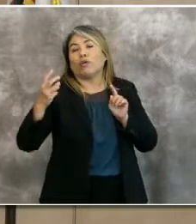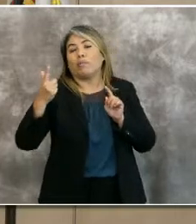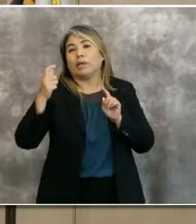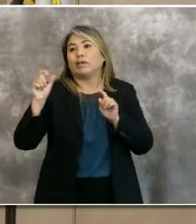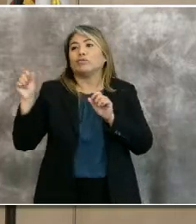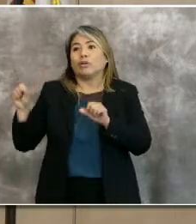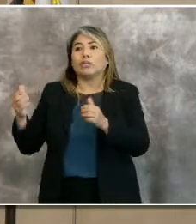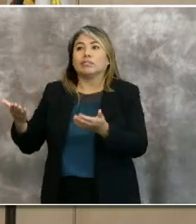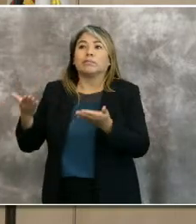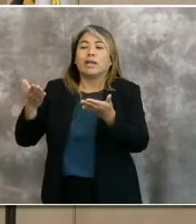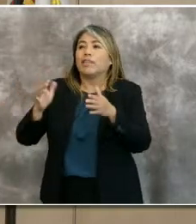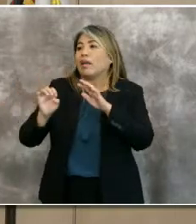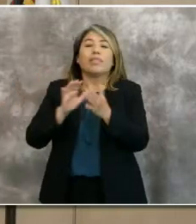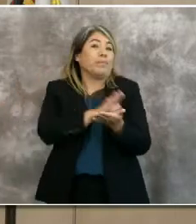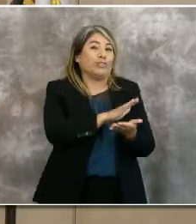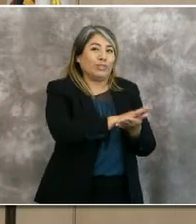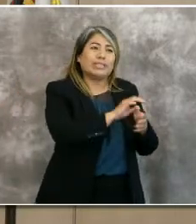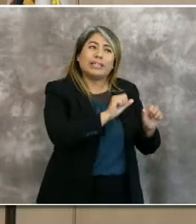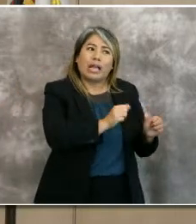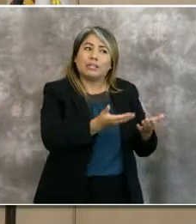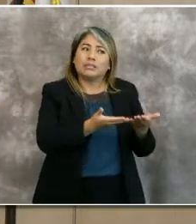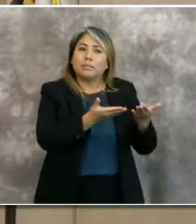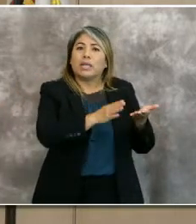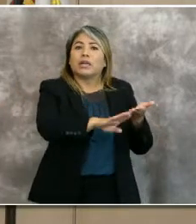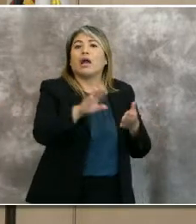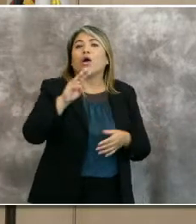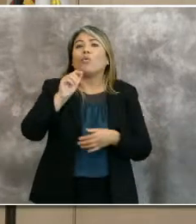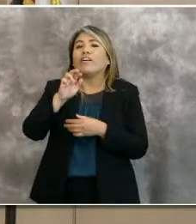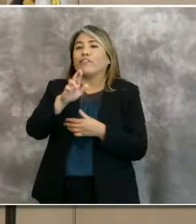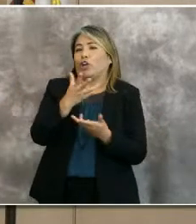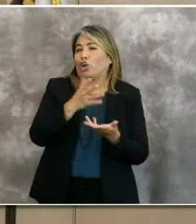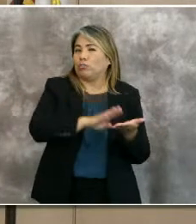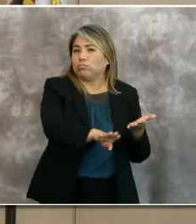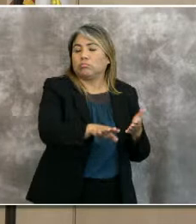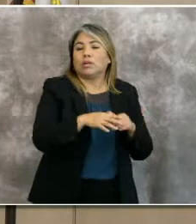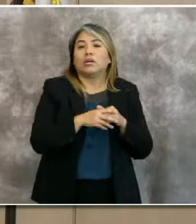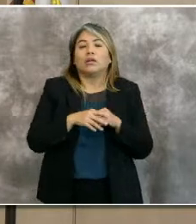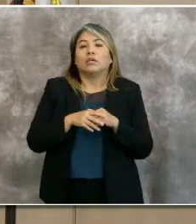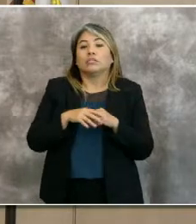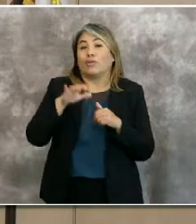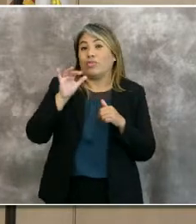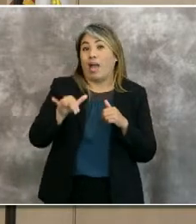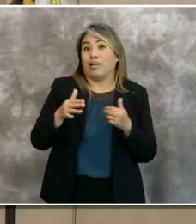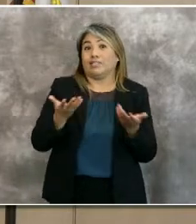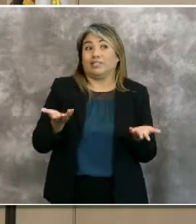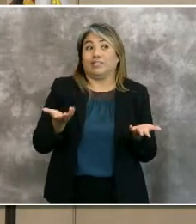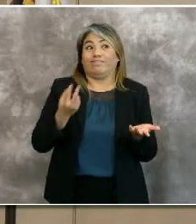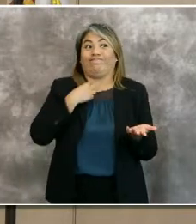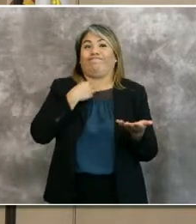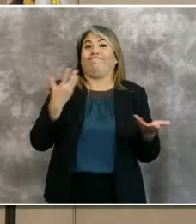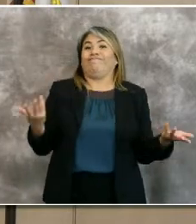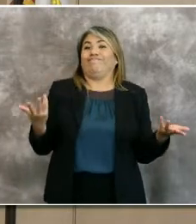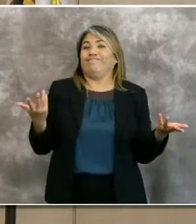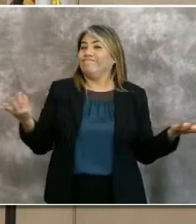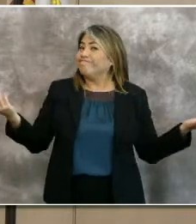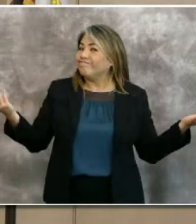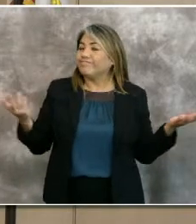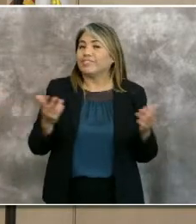submit, elementary schools can submit a waiver. So that's where we are. It really